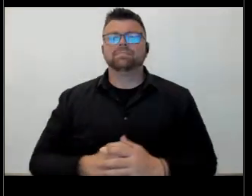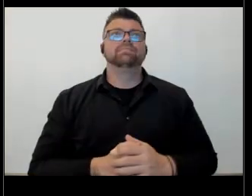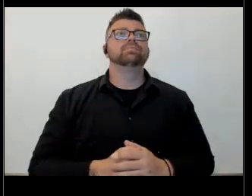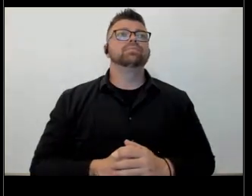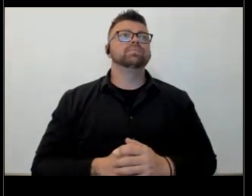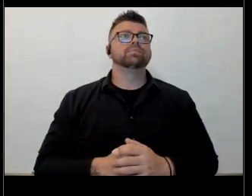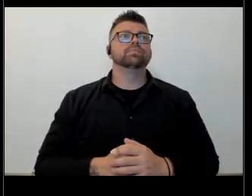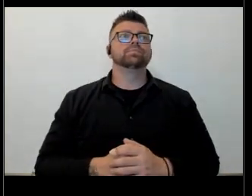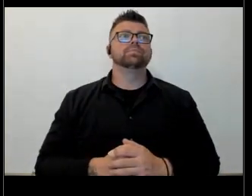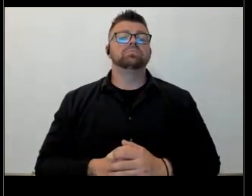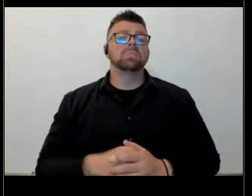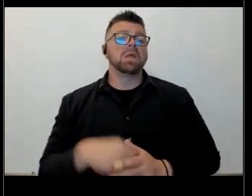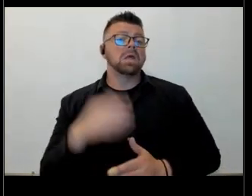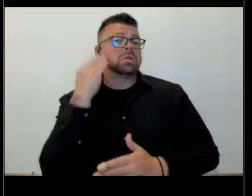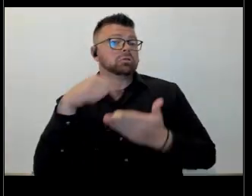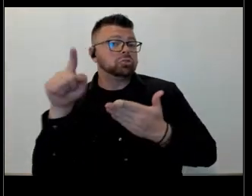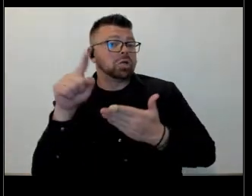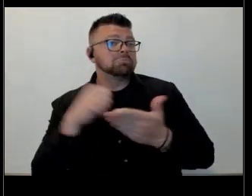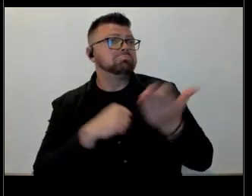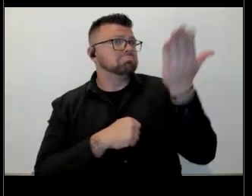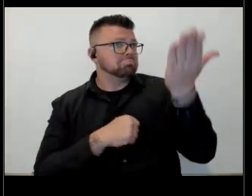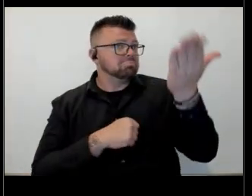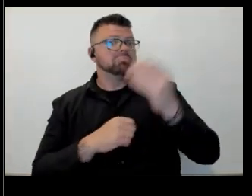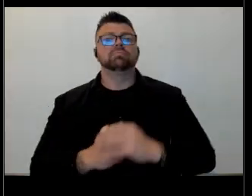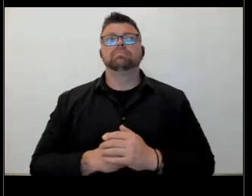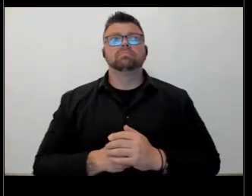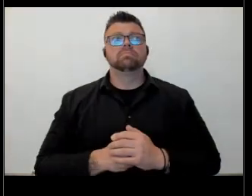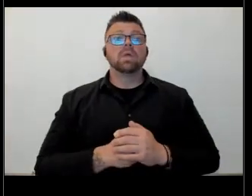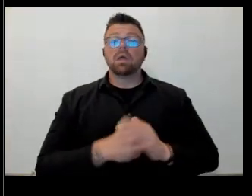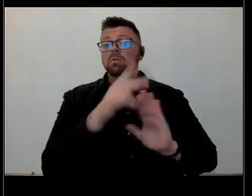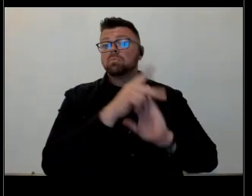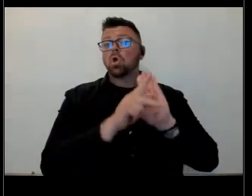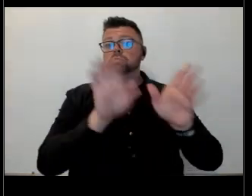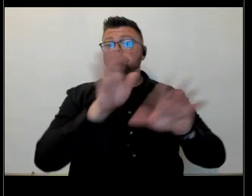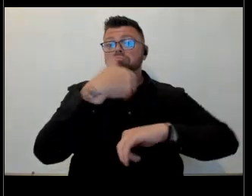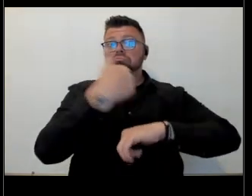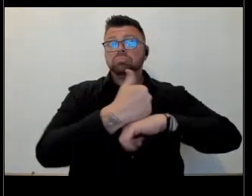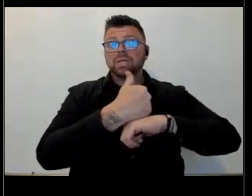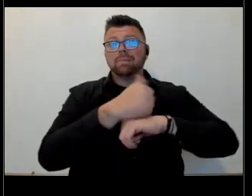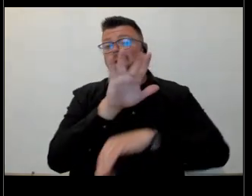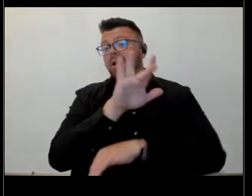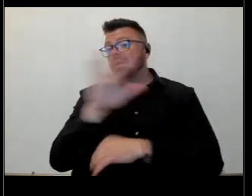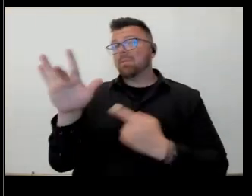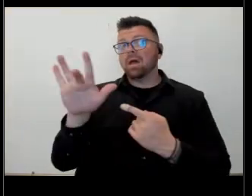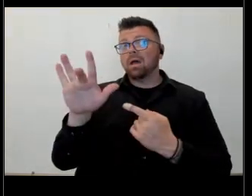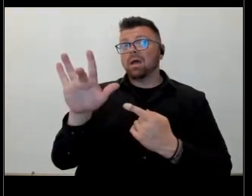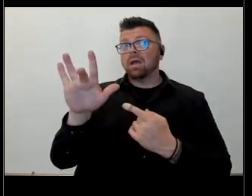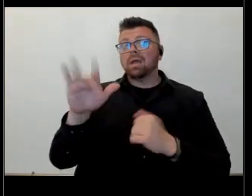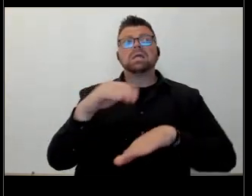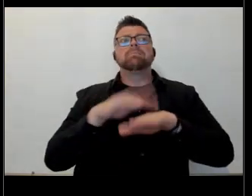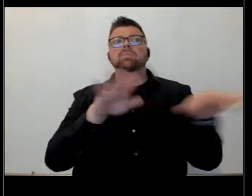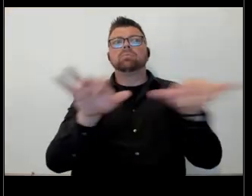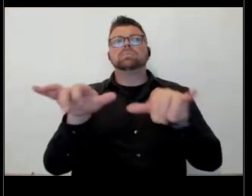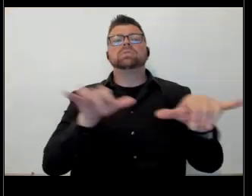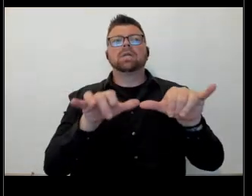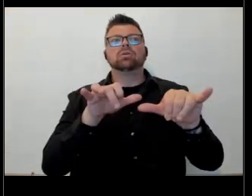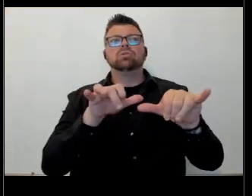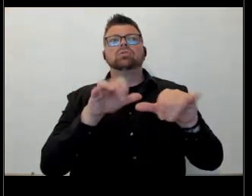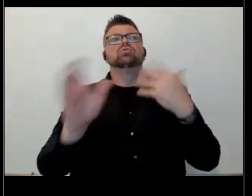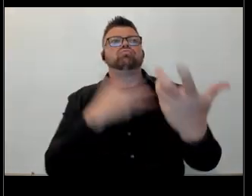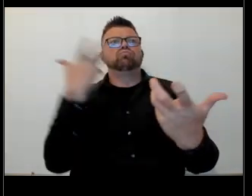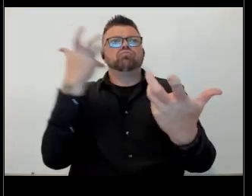And this knowledge check reads, the guidelines establish blank as a minimum standard